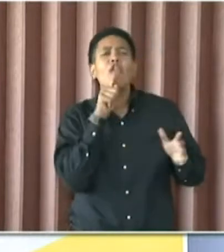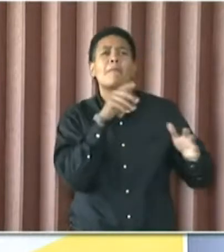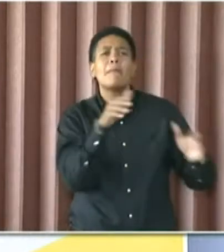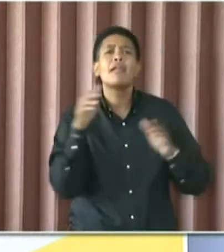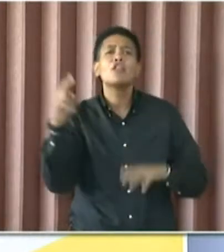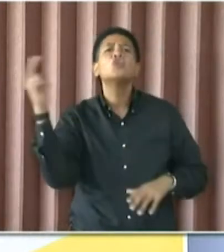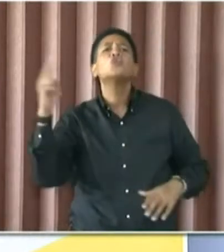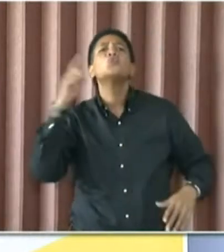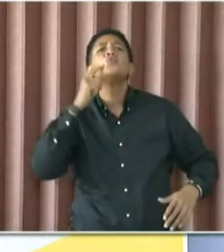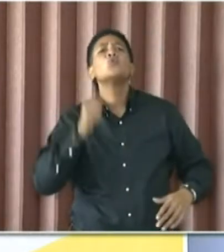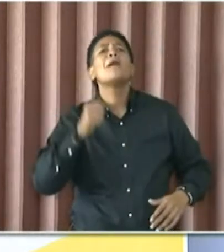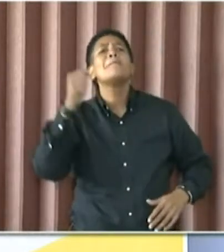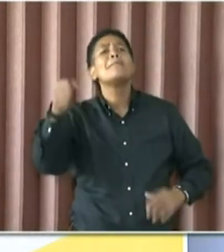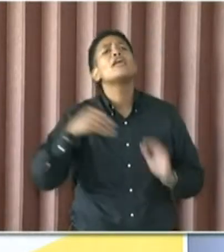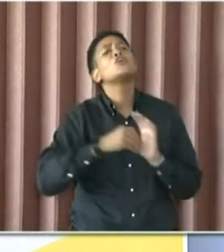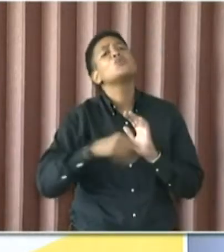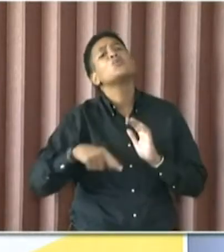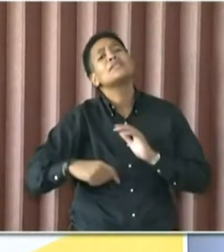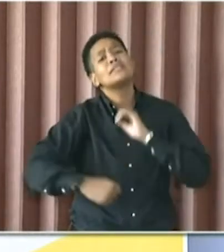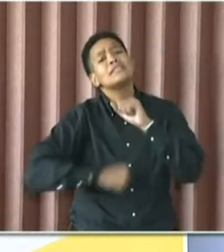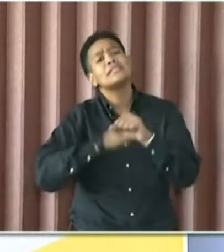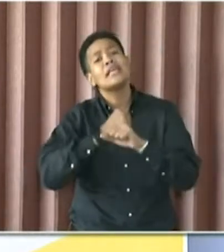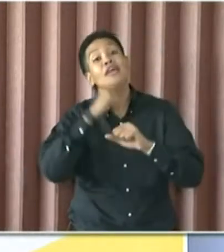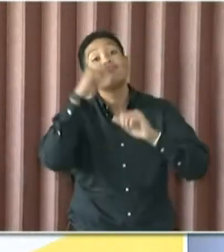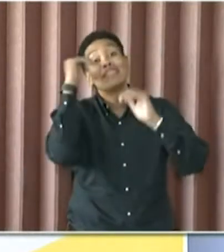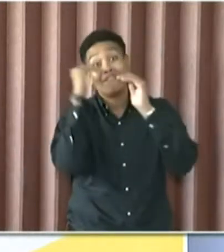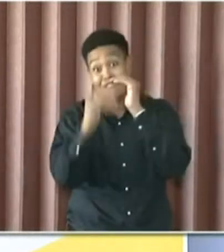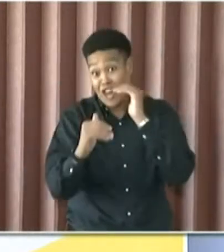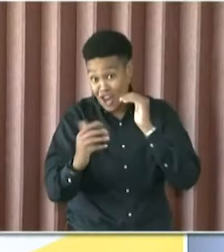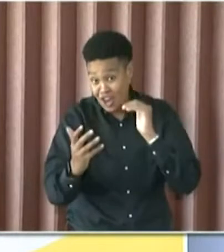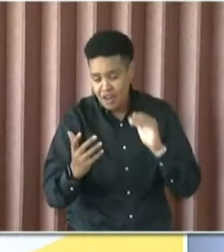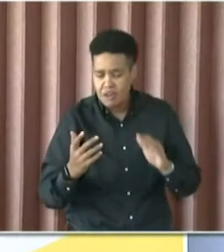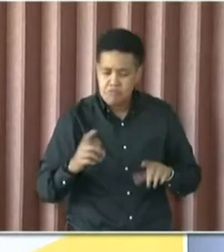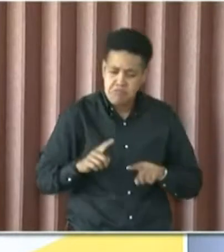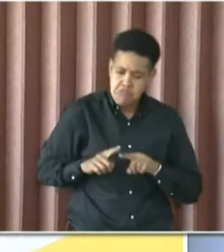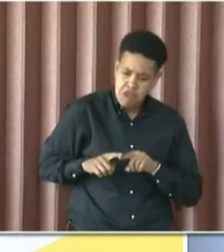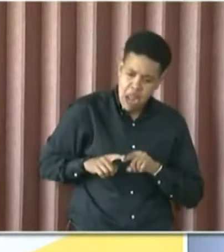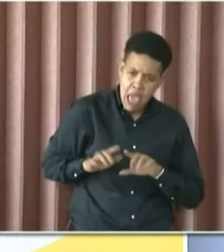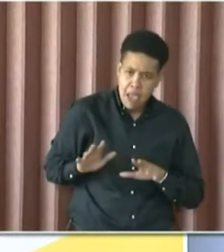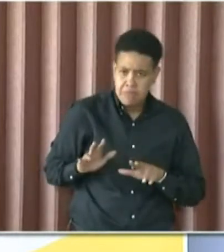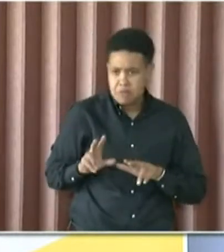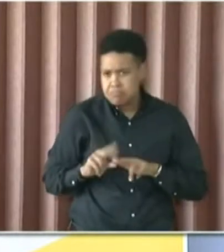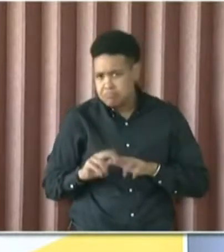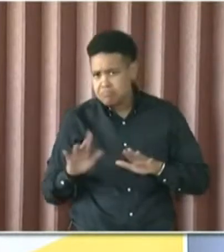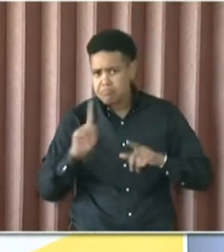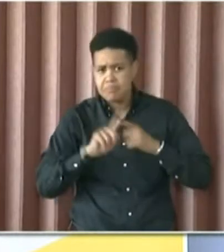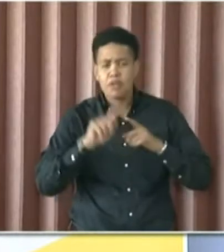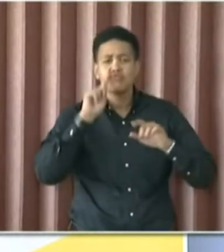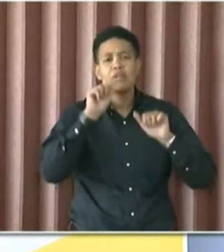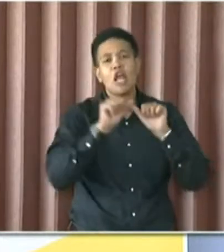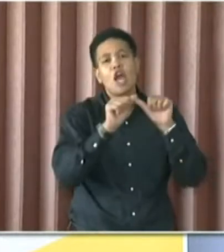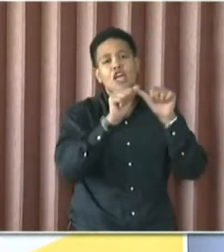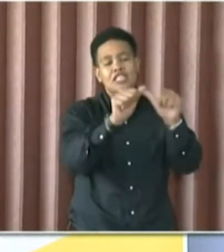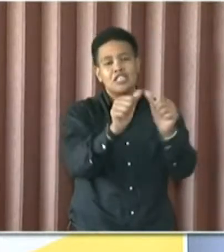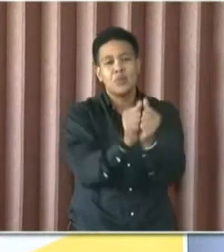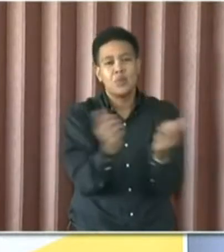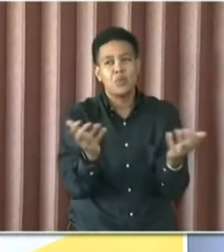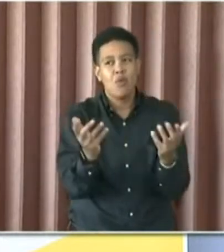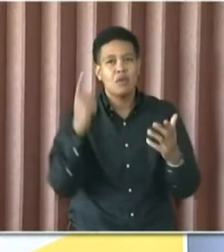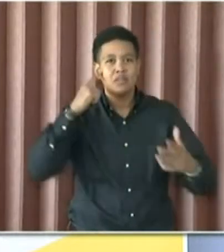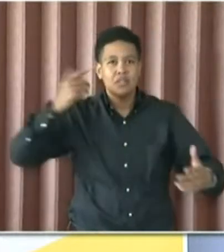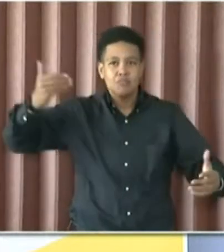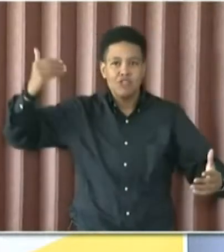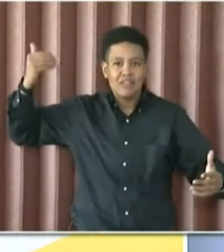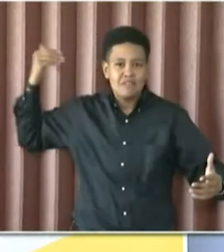place students this year is fair, reliable, and consistent with what